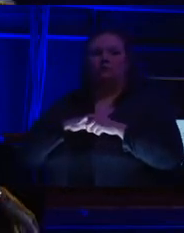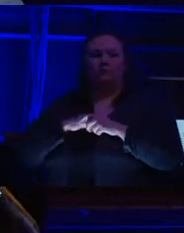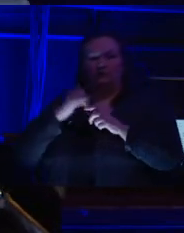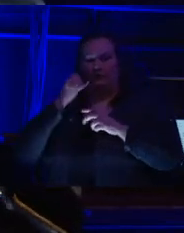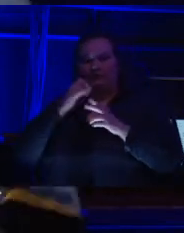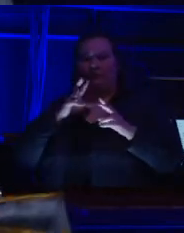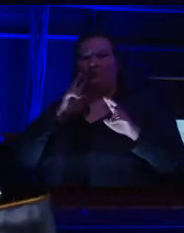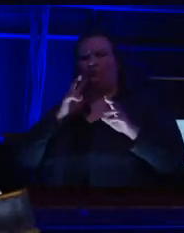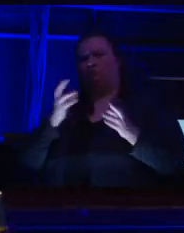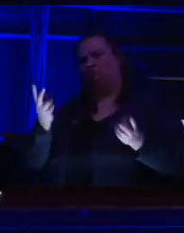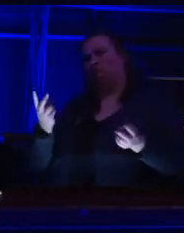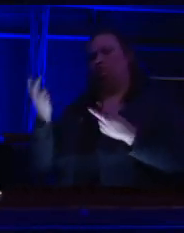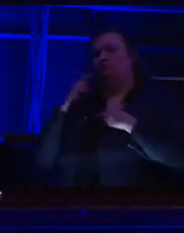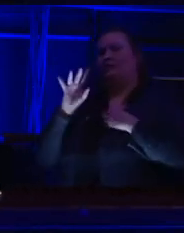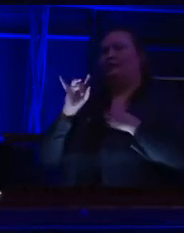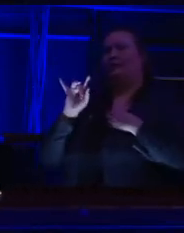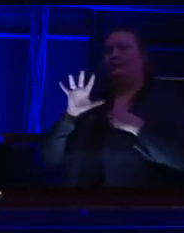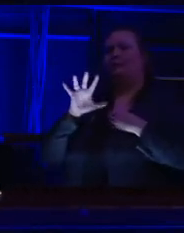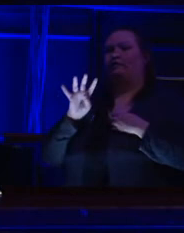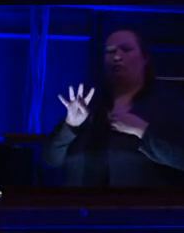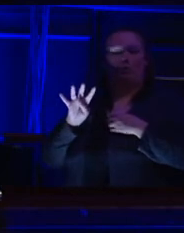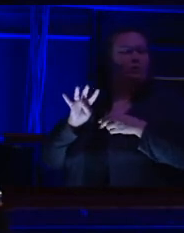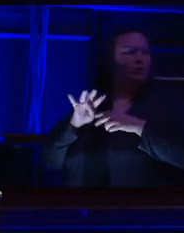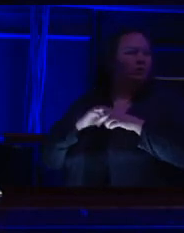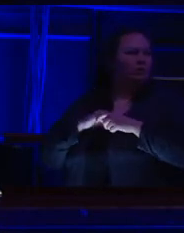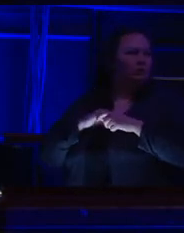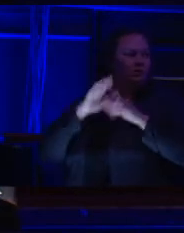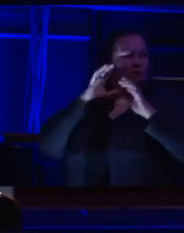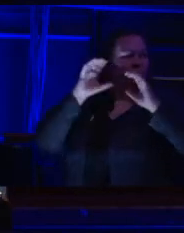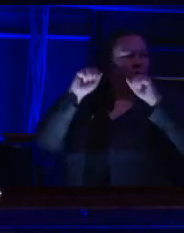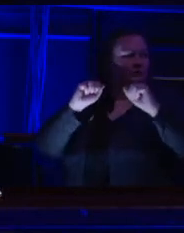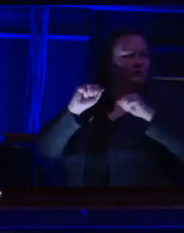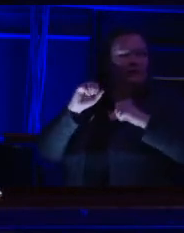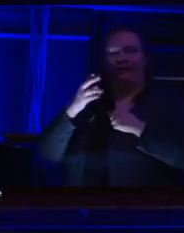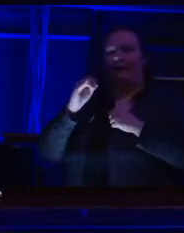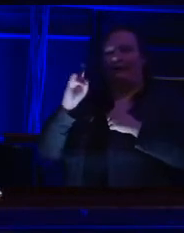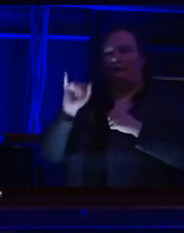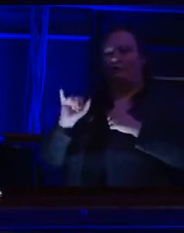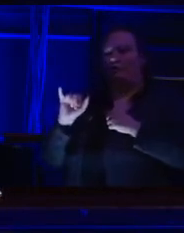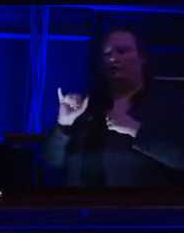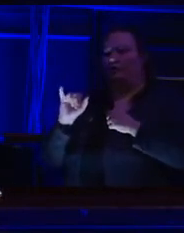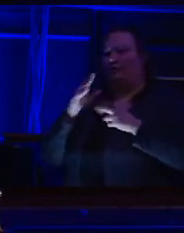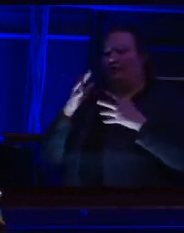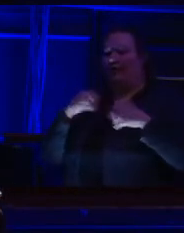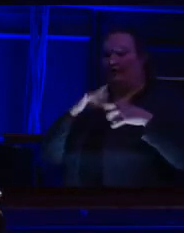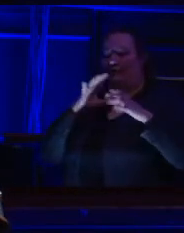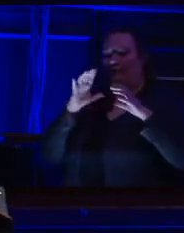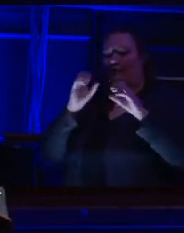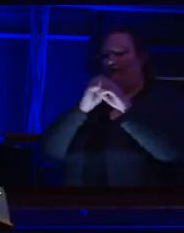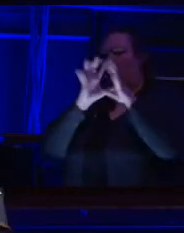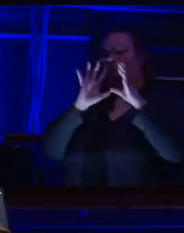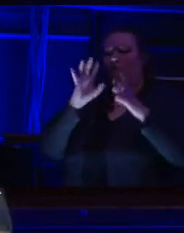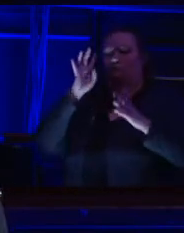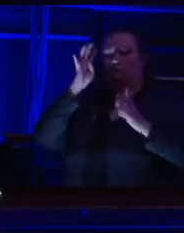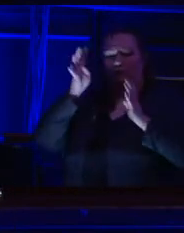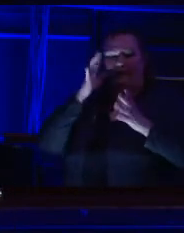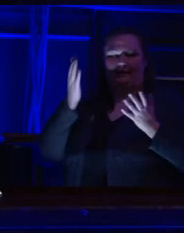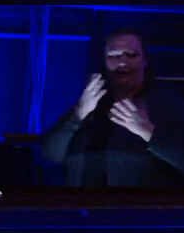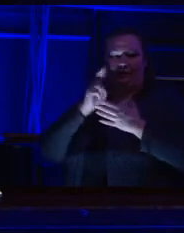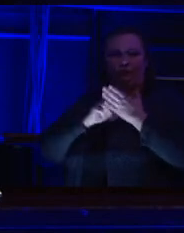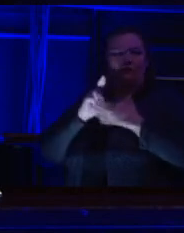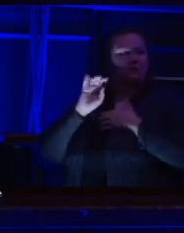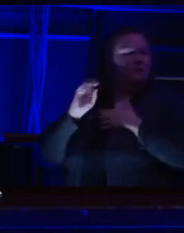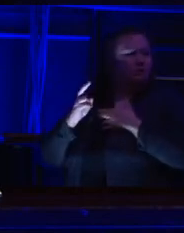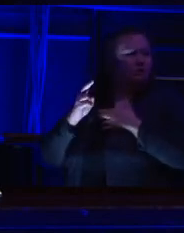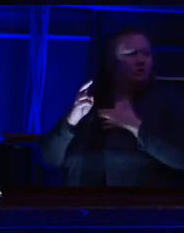you look back to 1854, President Henry Tappan had a vision of creating here at the University